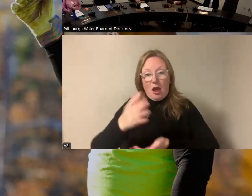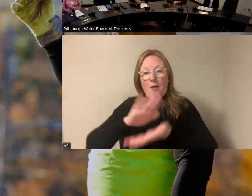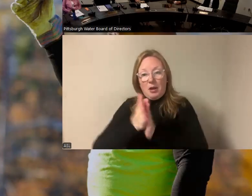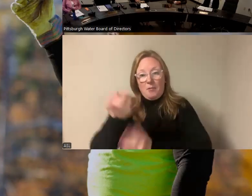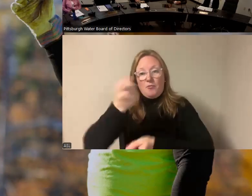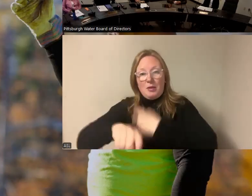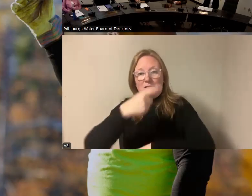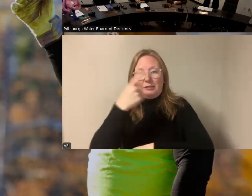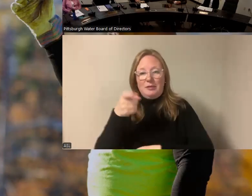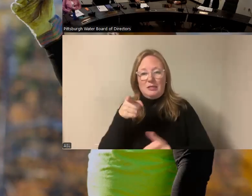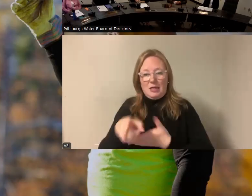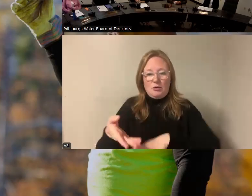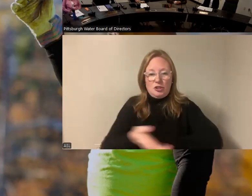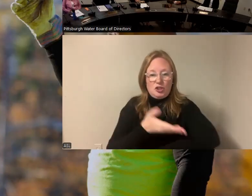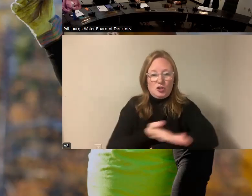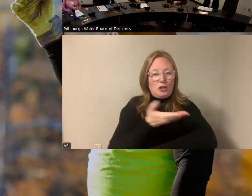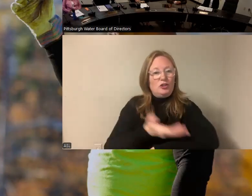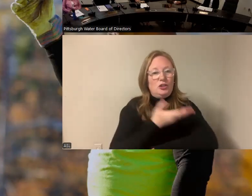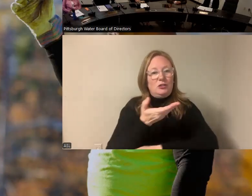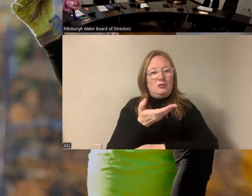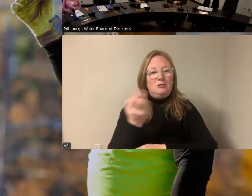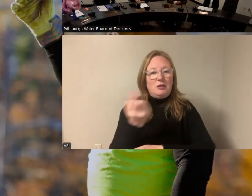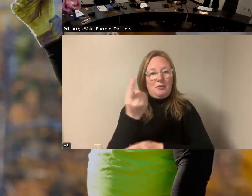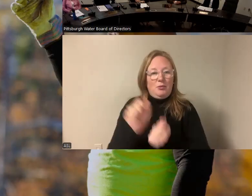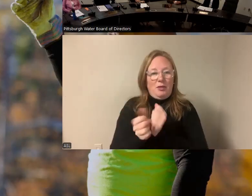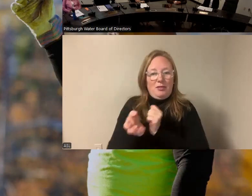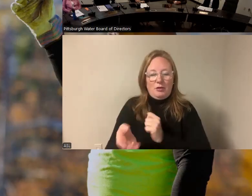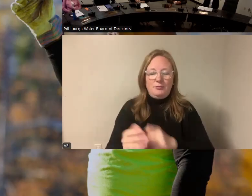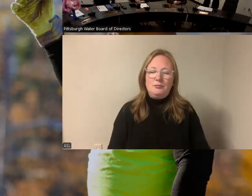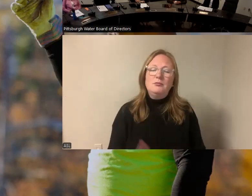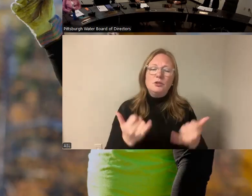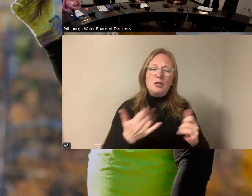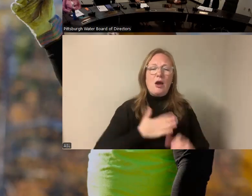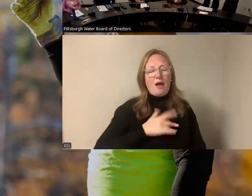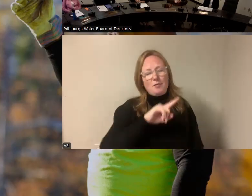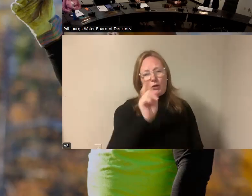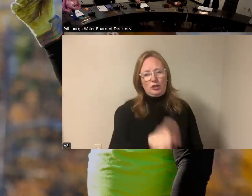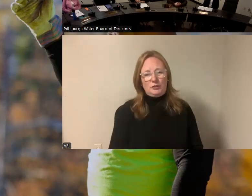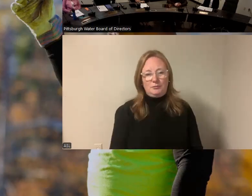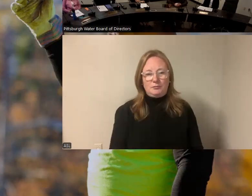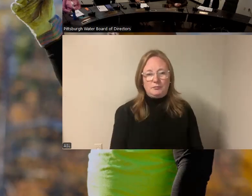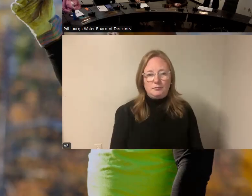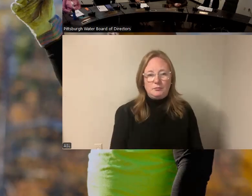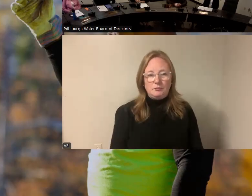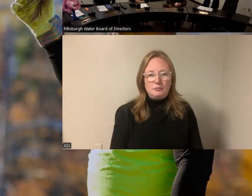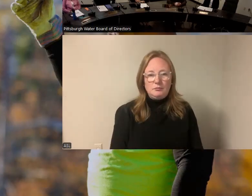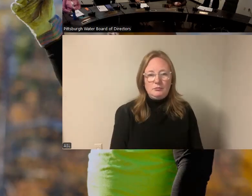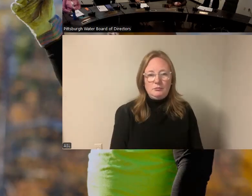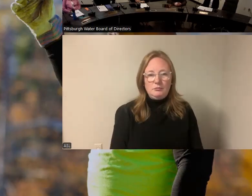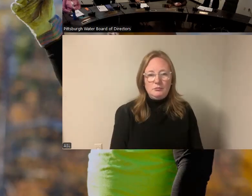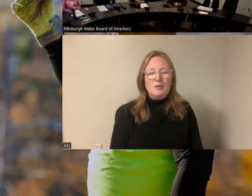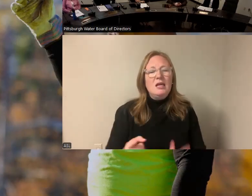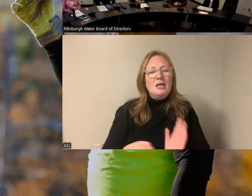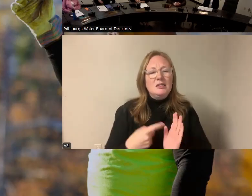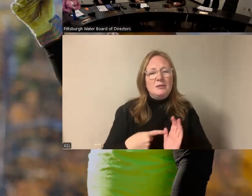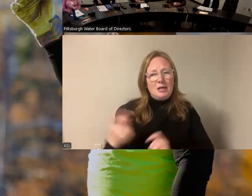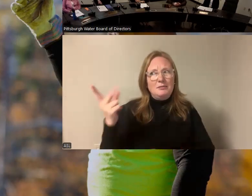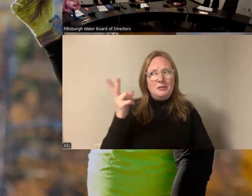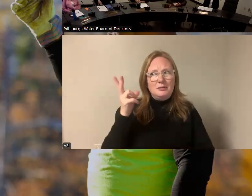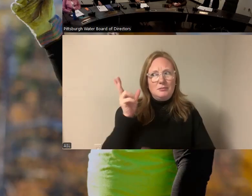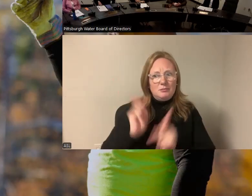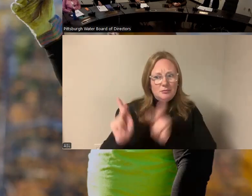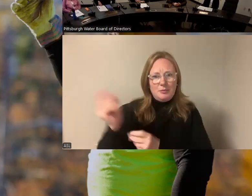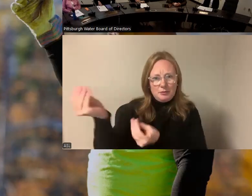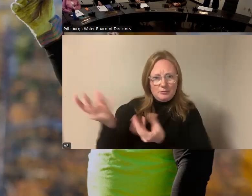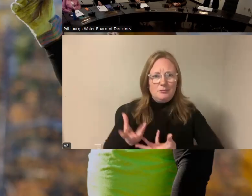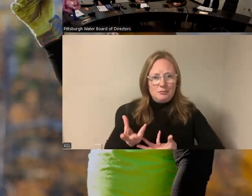a infrastructure project underneath. My question is, when it comes to, and I get this sometimes from residents,